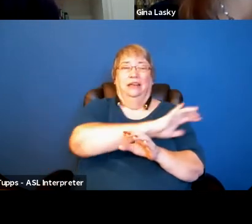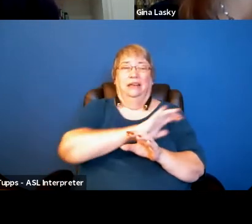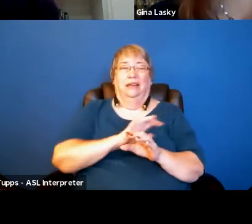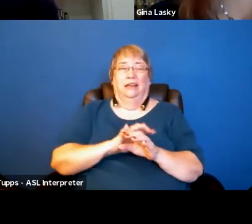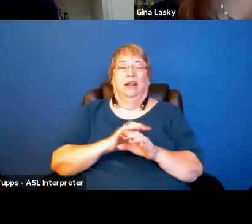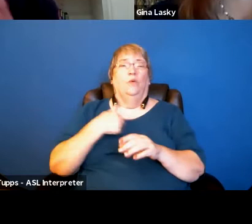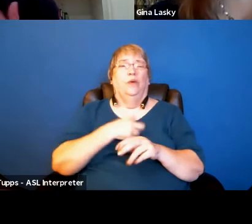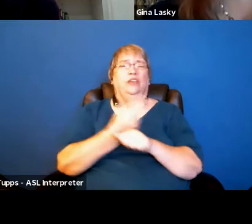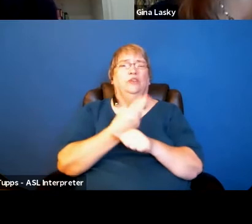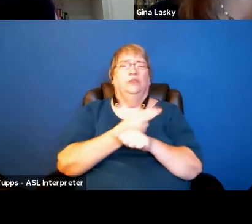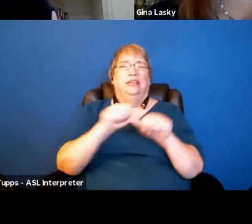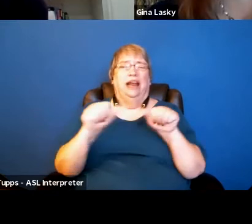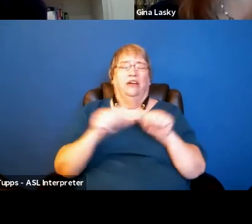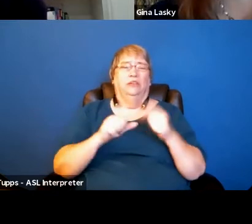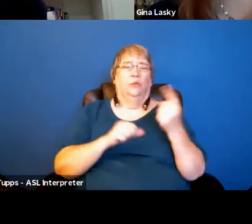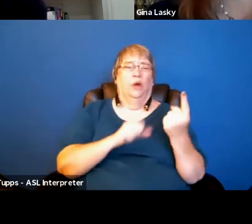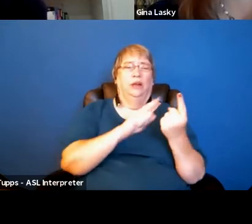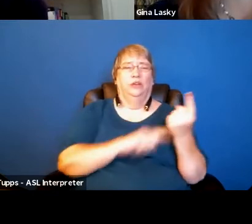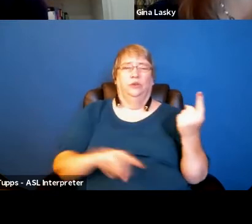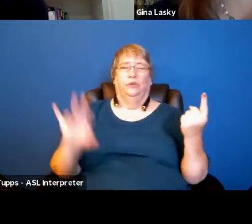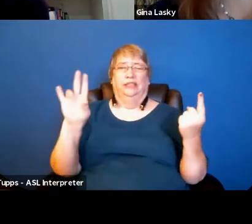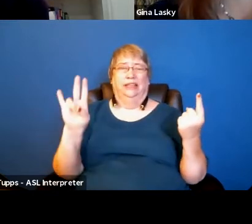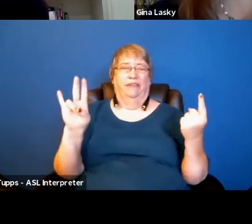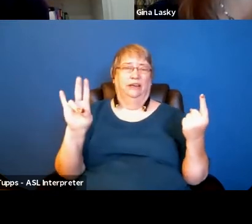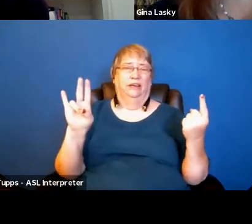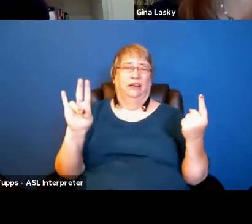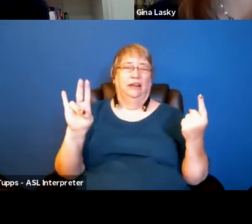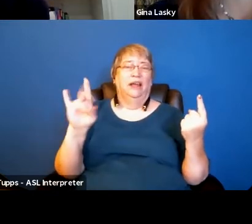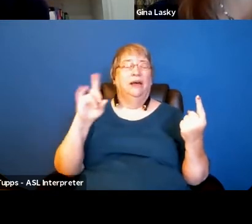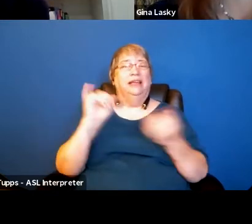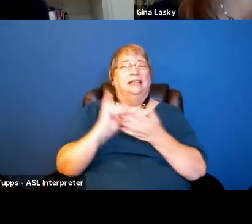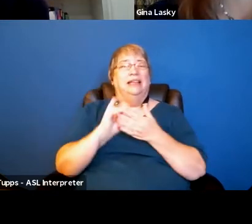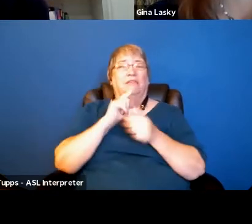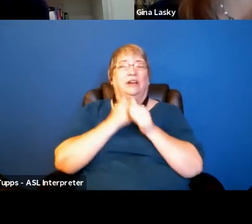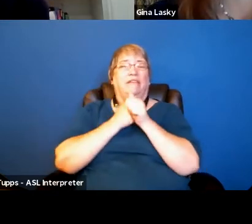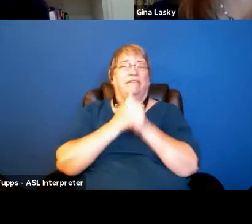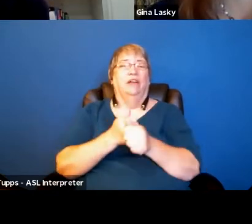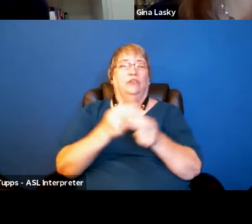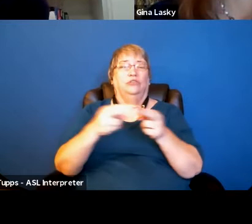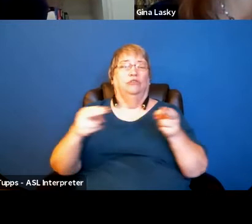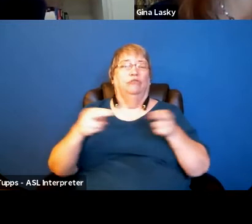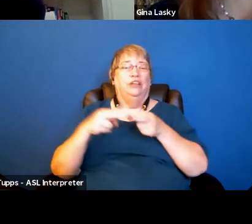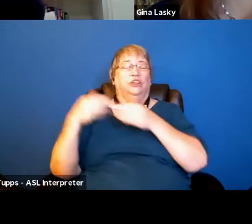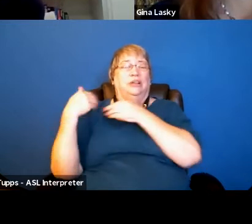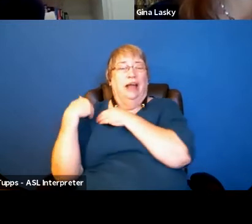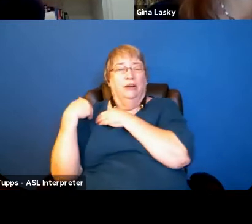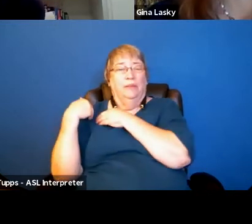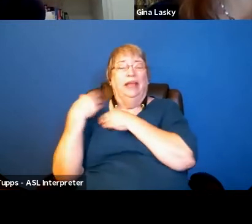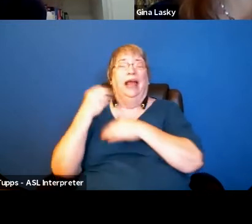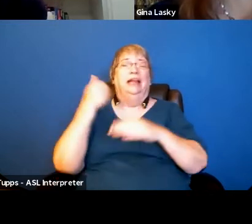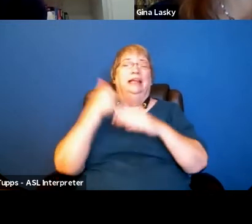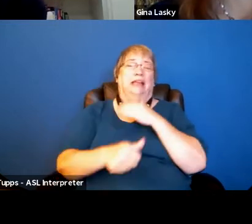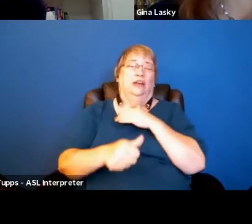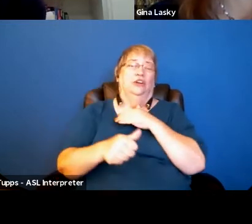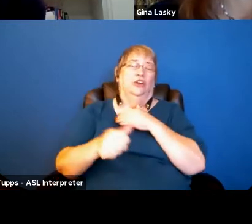were used because this division of the state aligns with the regional accountable entities, the administrative service organizations for crisis